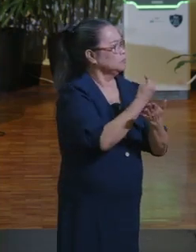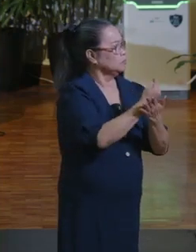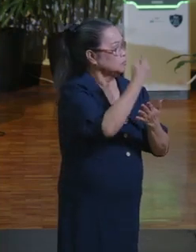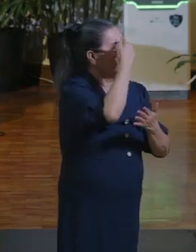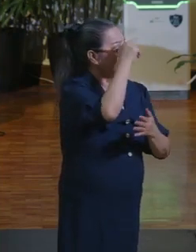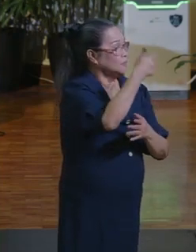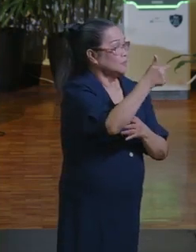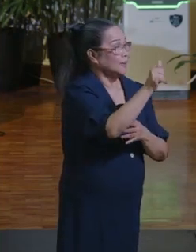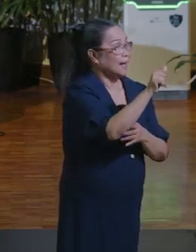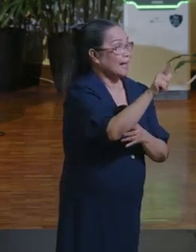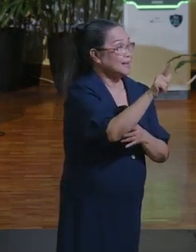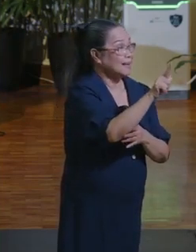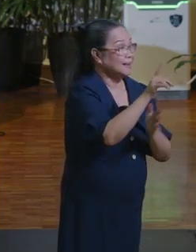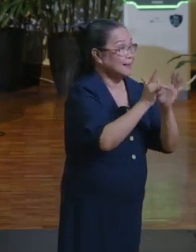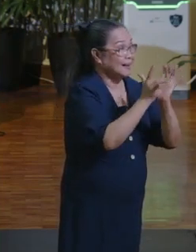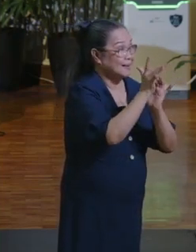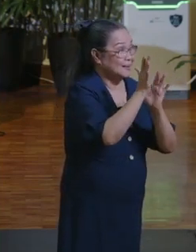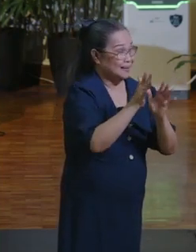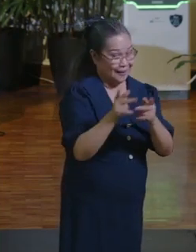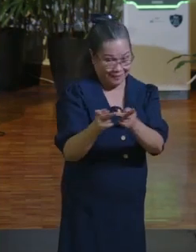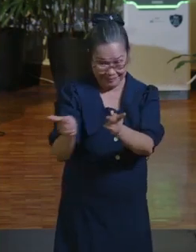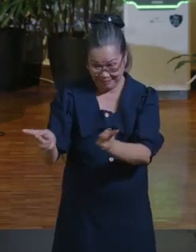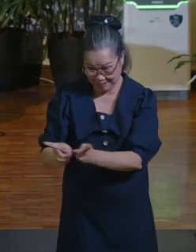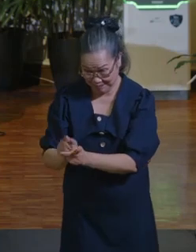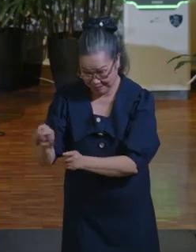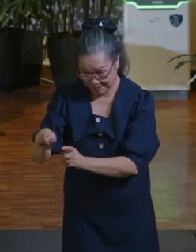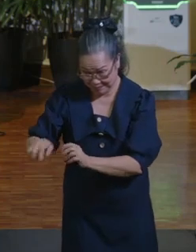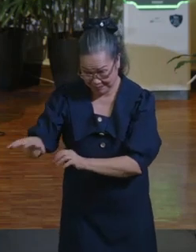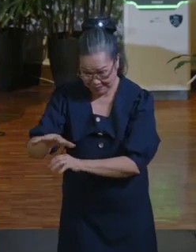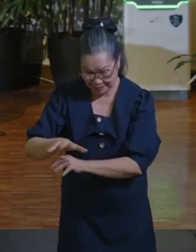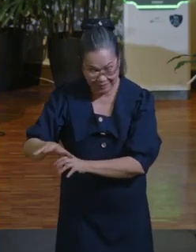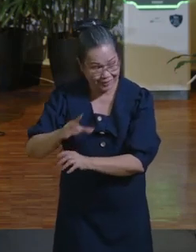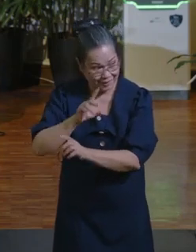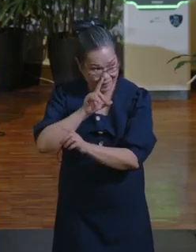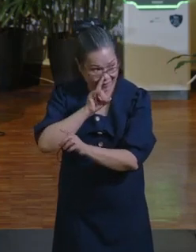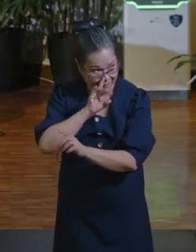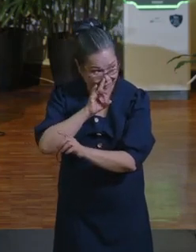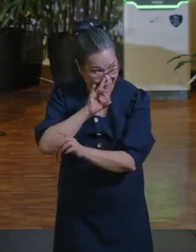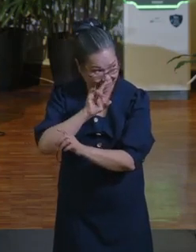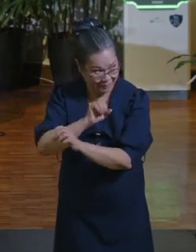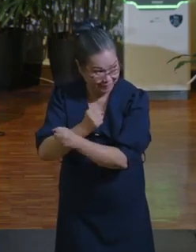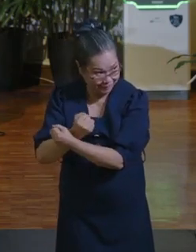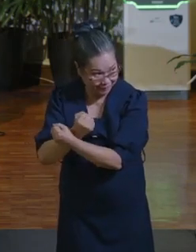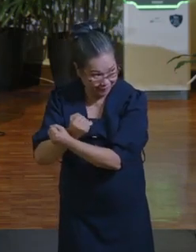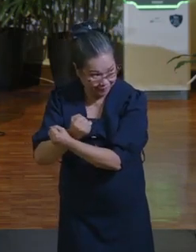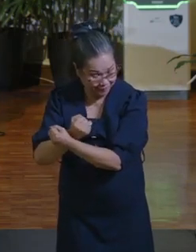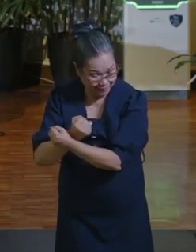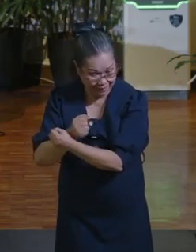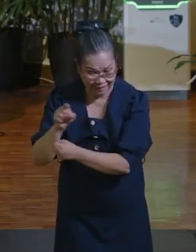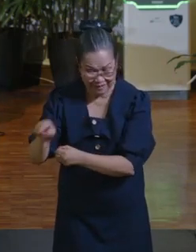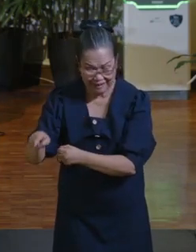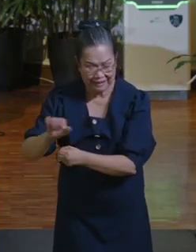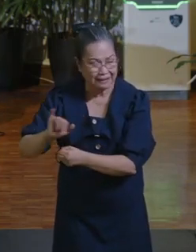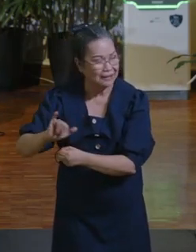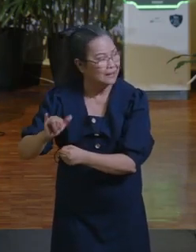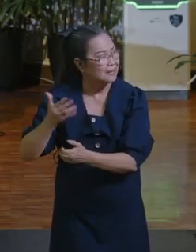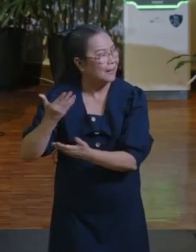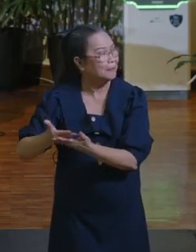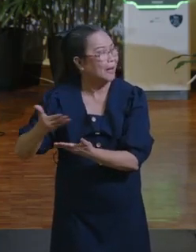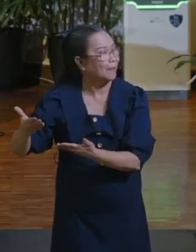the Galatian Christians. For in their society, slaves were considered only pieces of